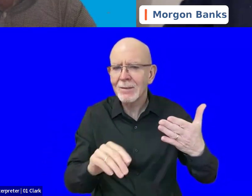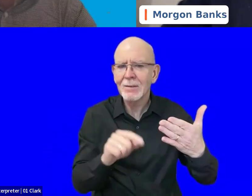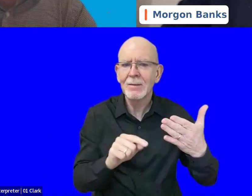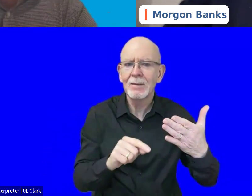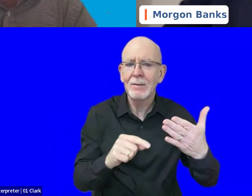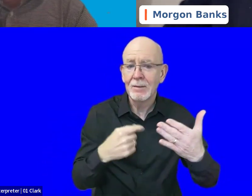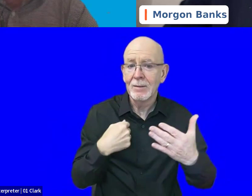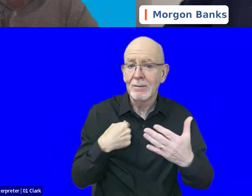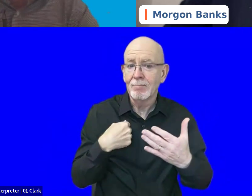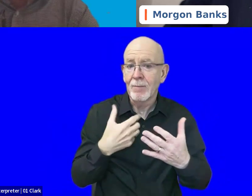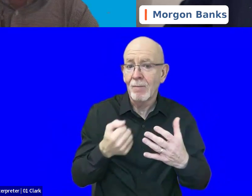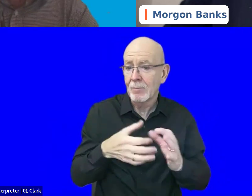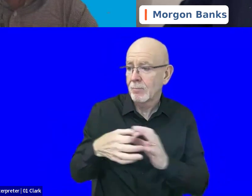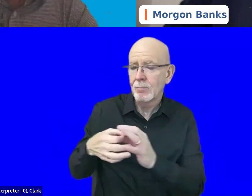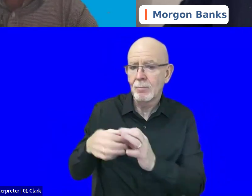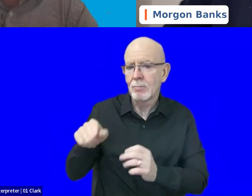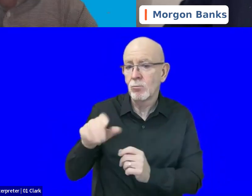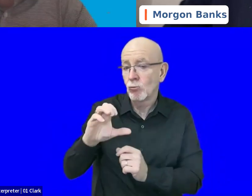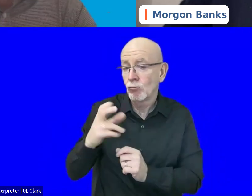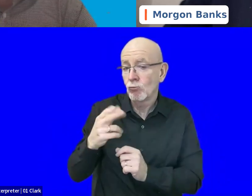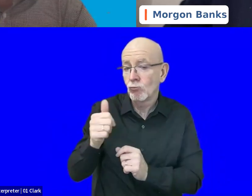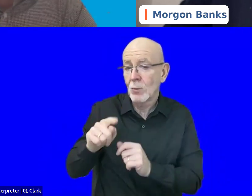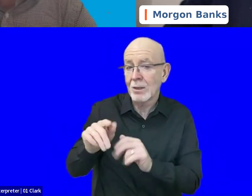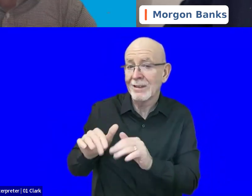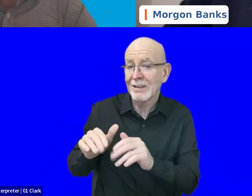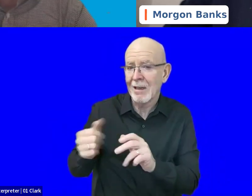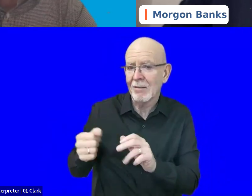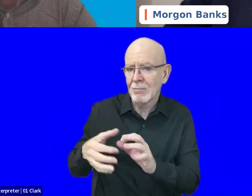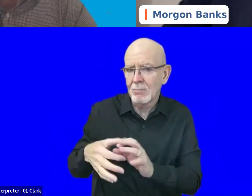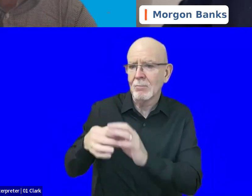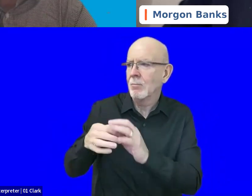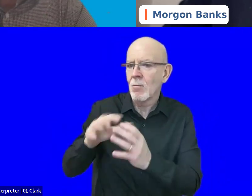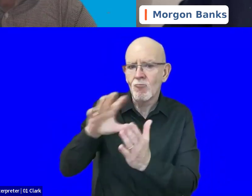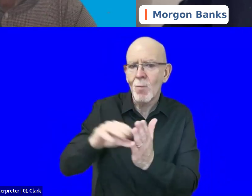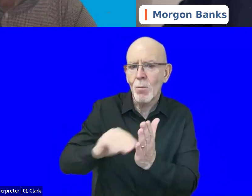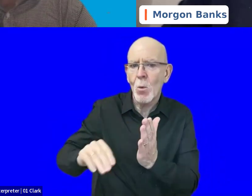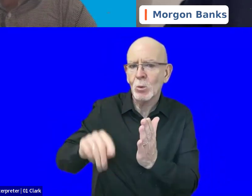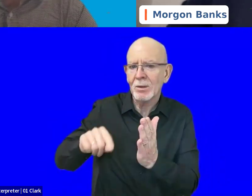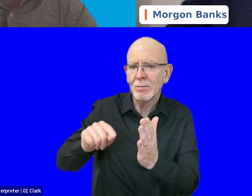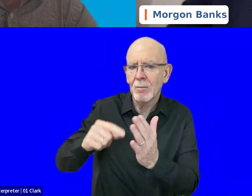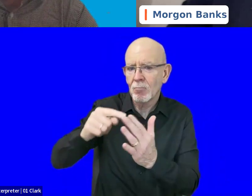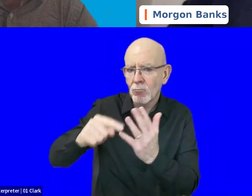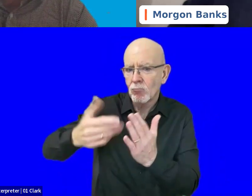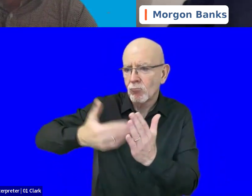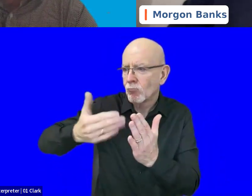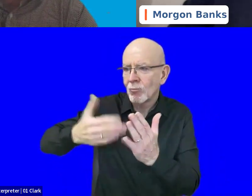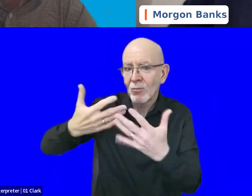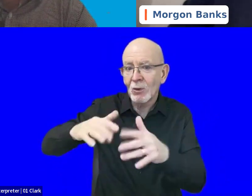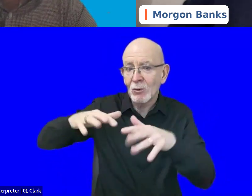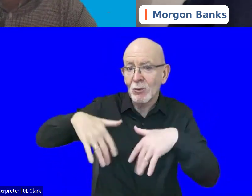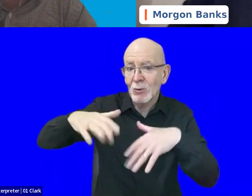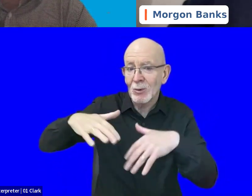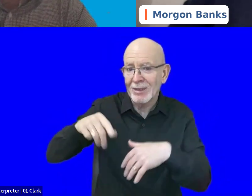been written, so that you can go more in depth with regards to some of the data that was shared